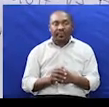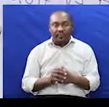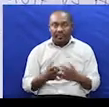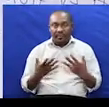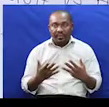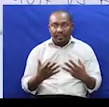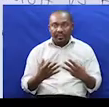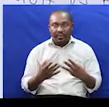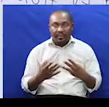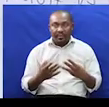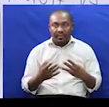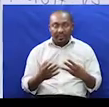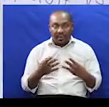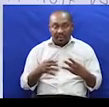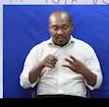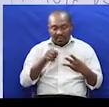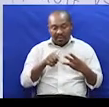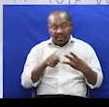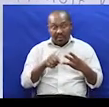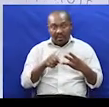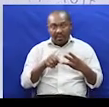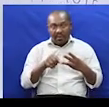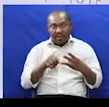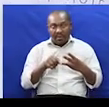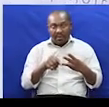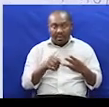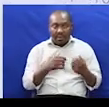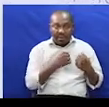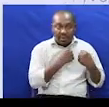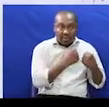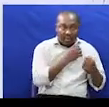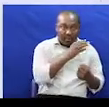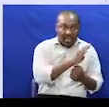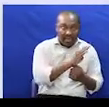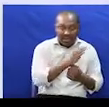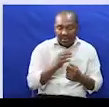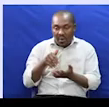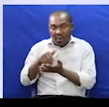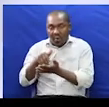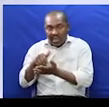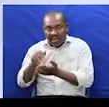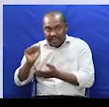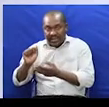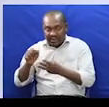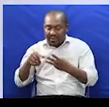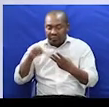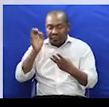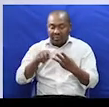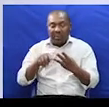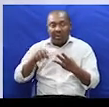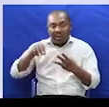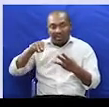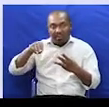So this is the favorable indicator for a case of the reaction between strong base versus weak